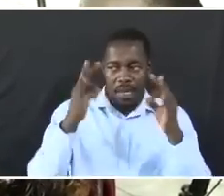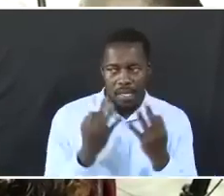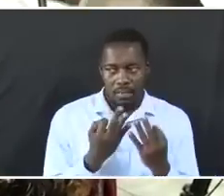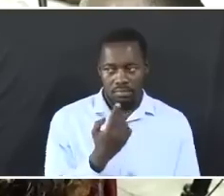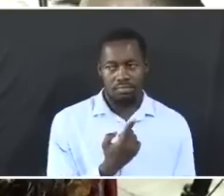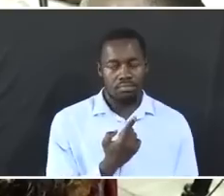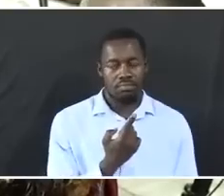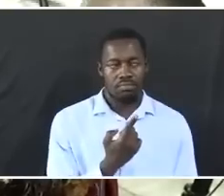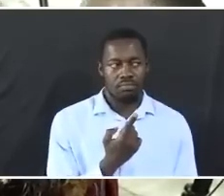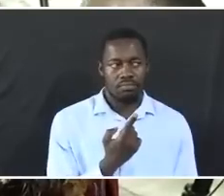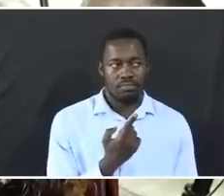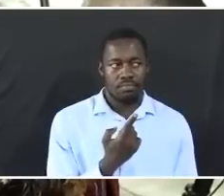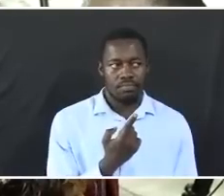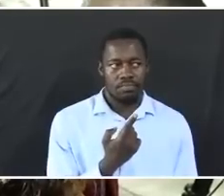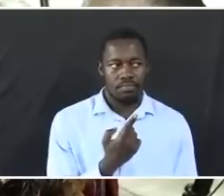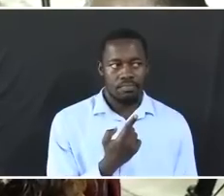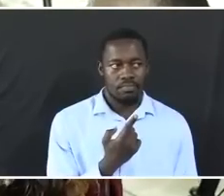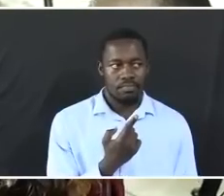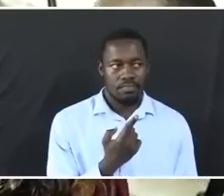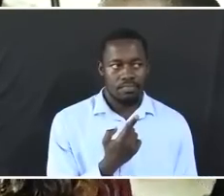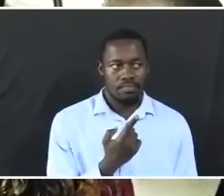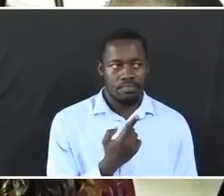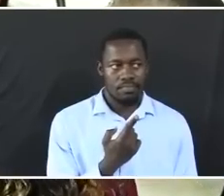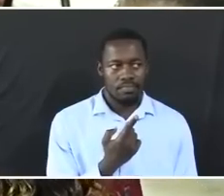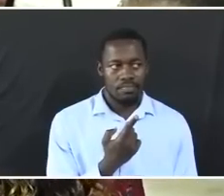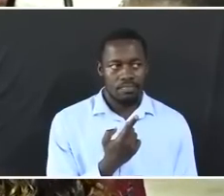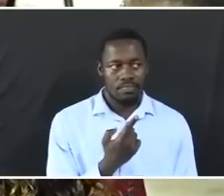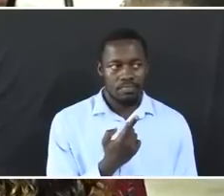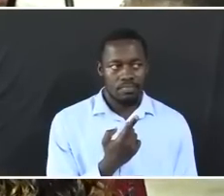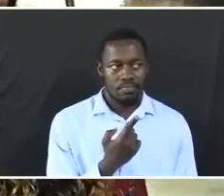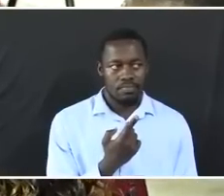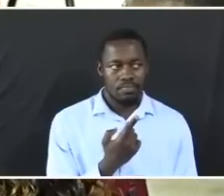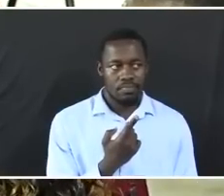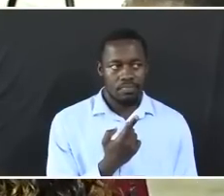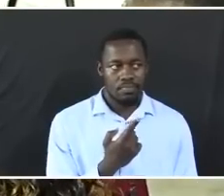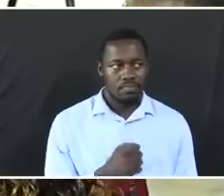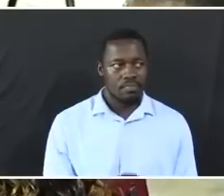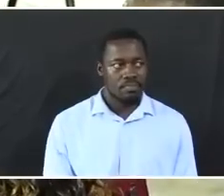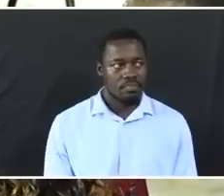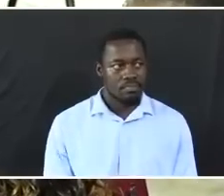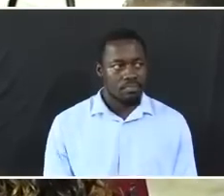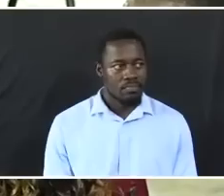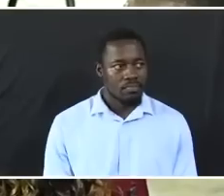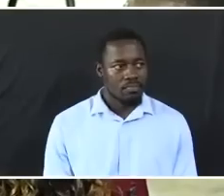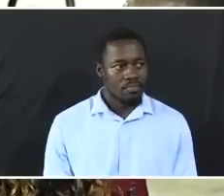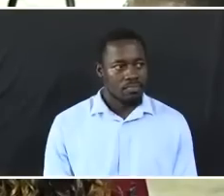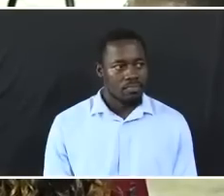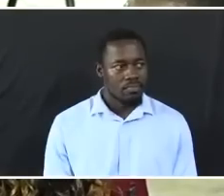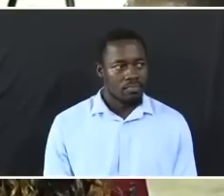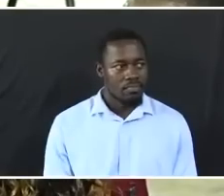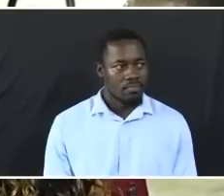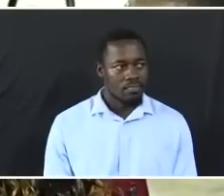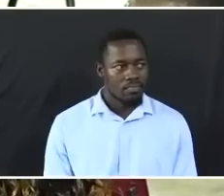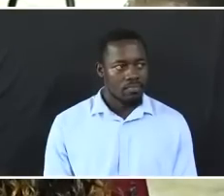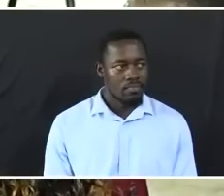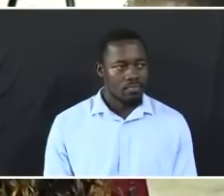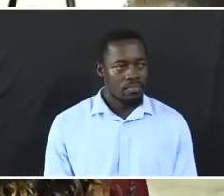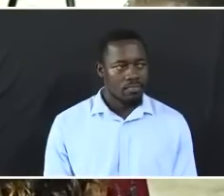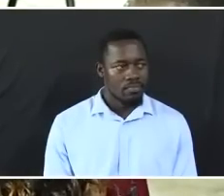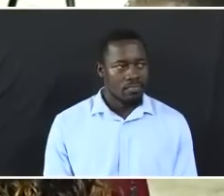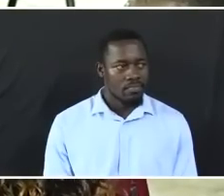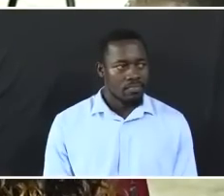My father has now come and wants to be rebaptized in the Adventist